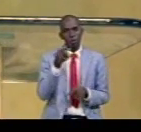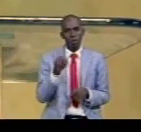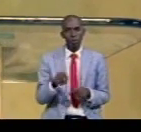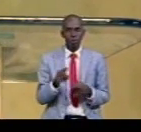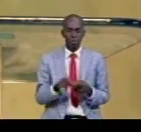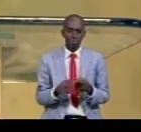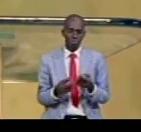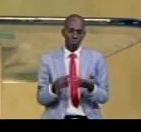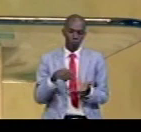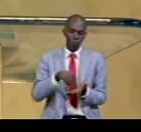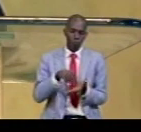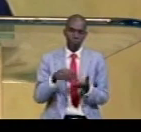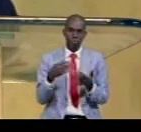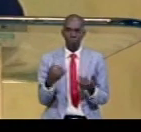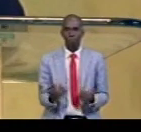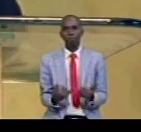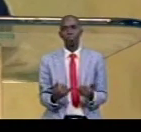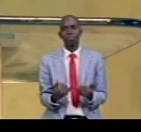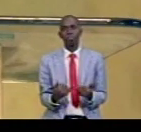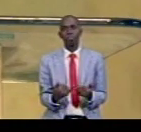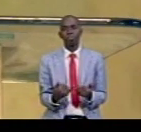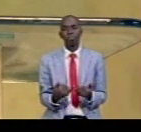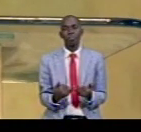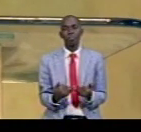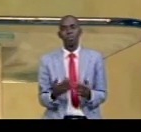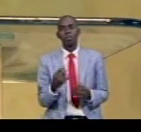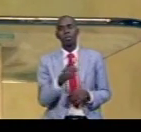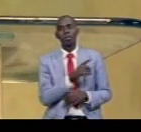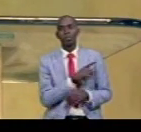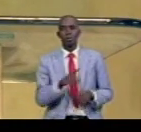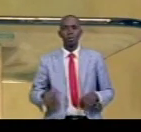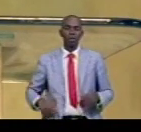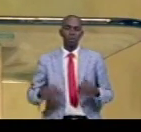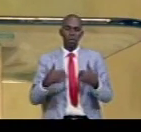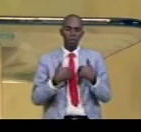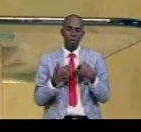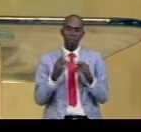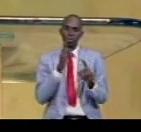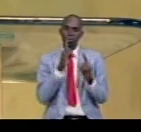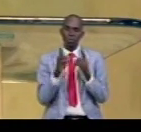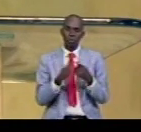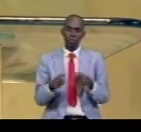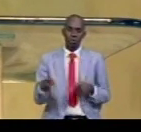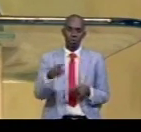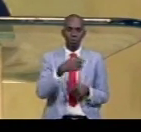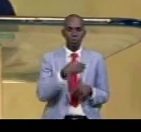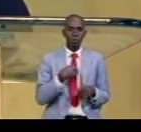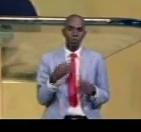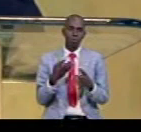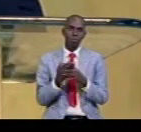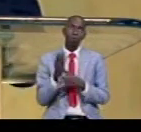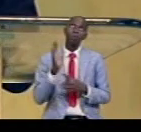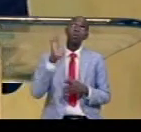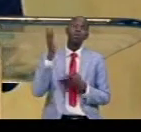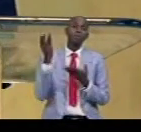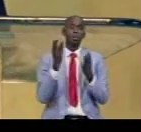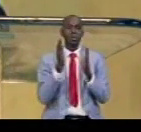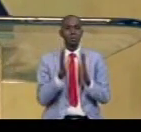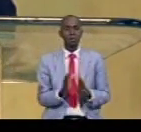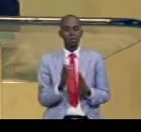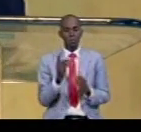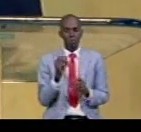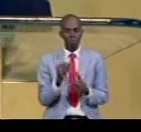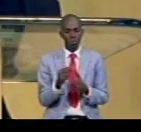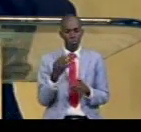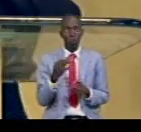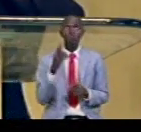the hands of God. The Lord has spoken through his servant. The word of God is clear. The word of God is straight. The